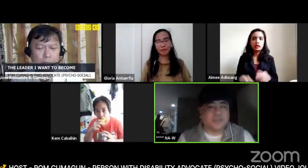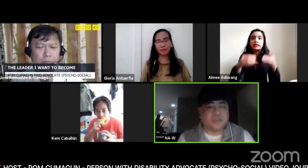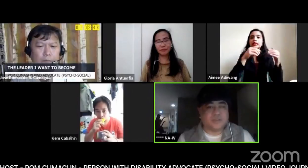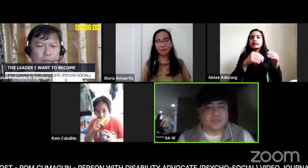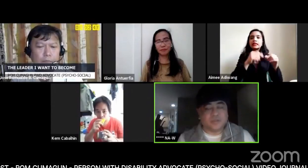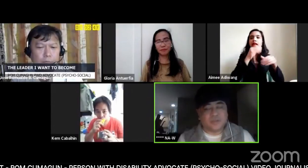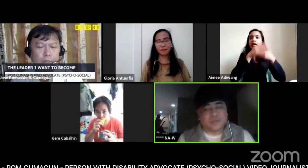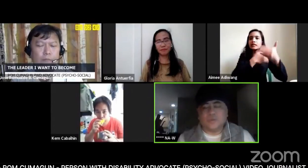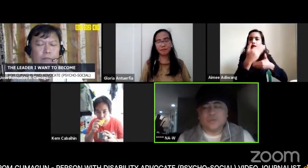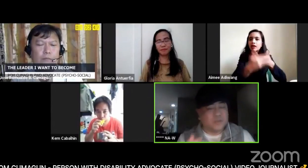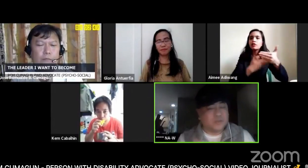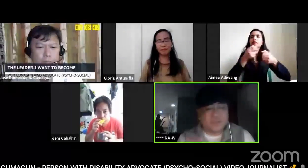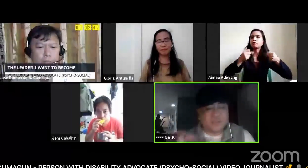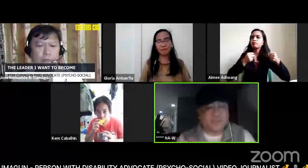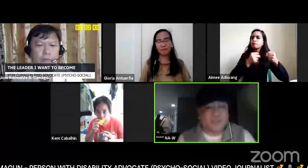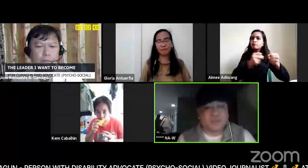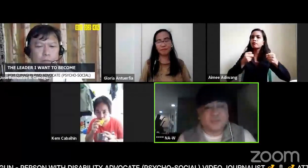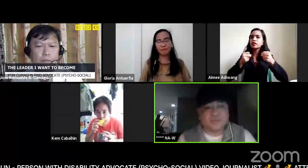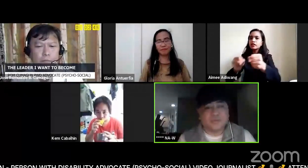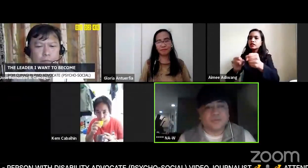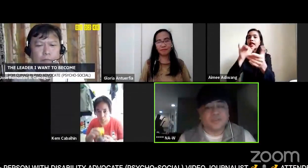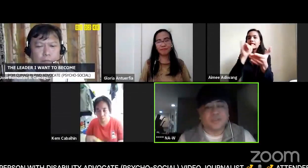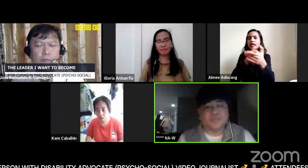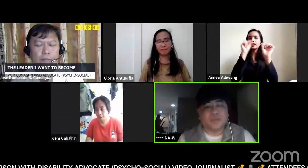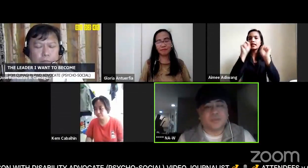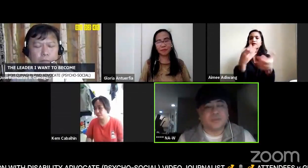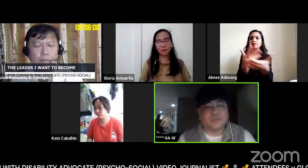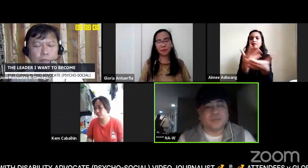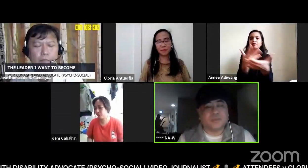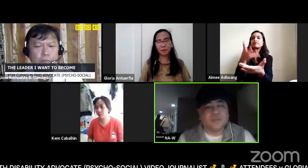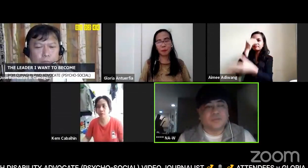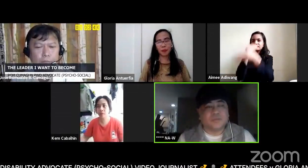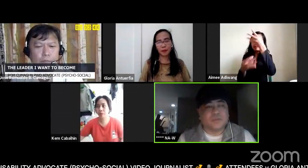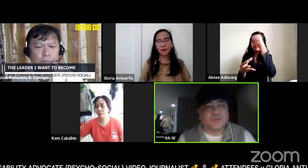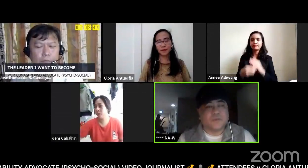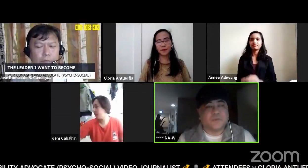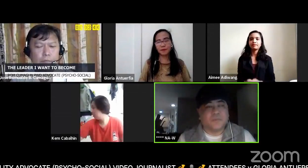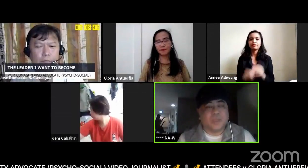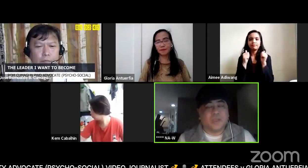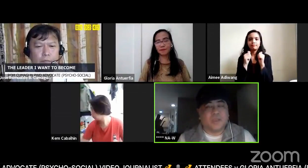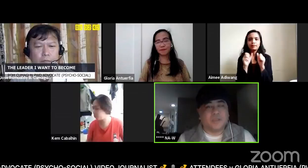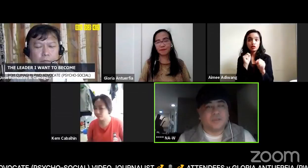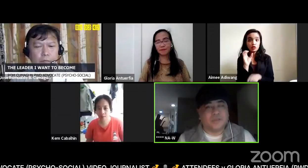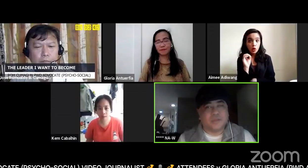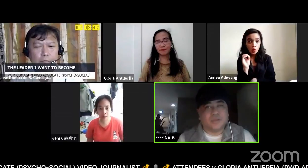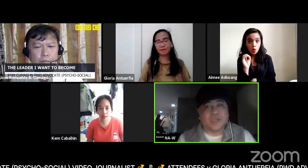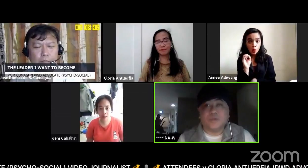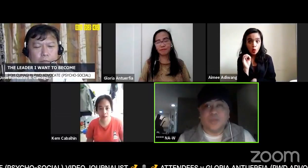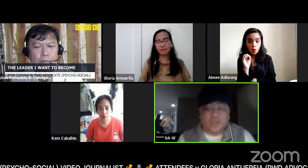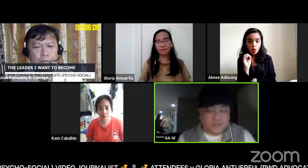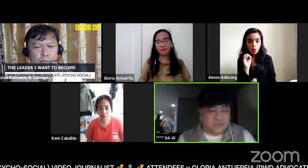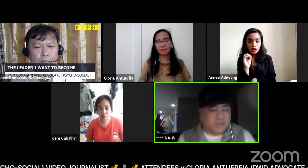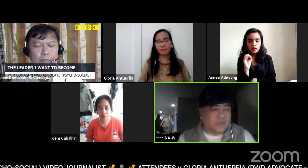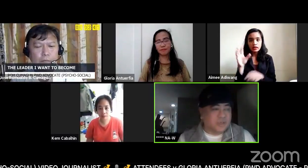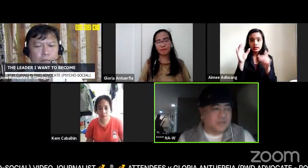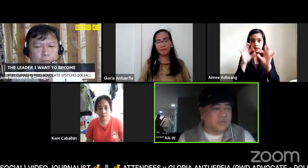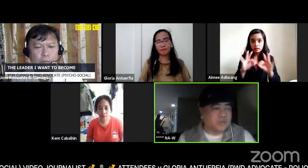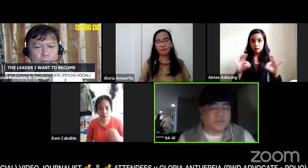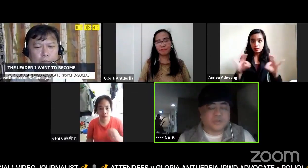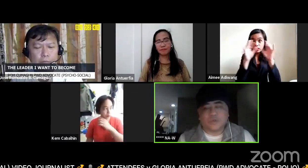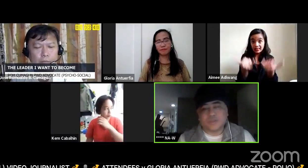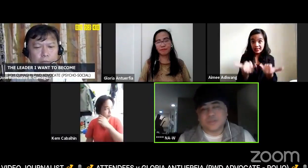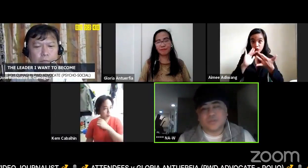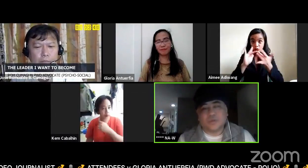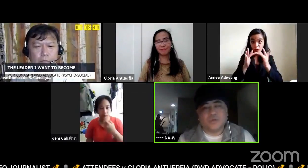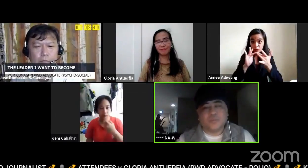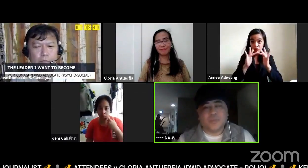techniques, strategies, those things can be learned. Those things can be learned. So, lalo na ngayon sa internet,